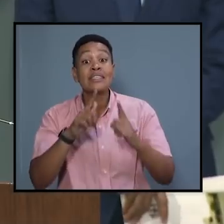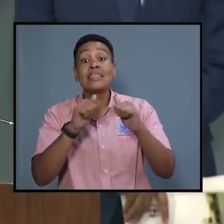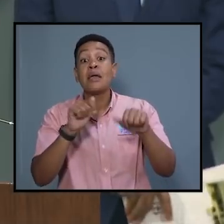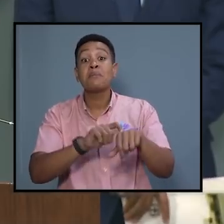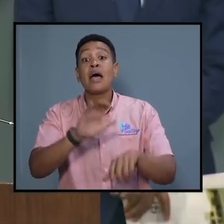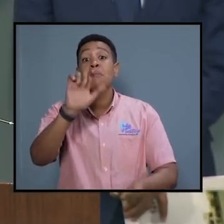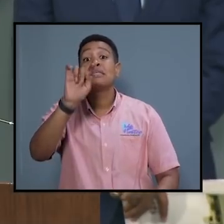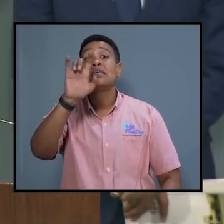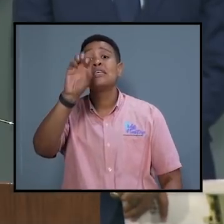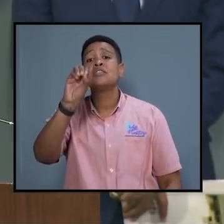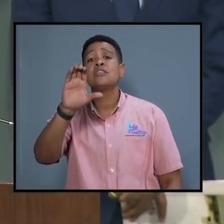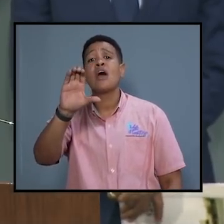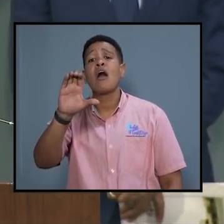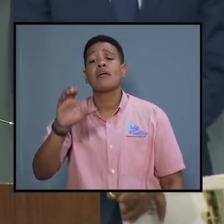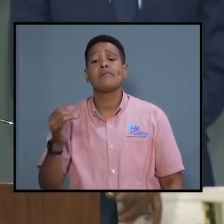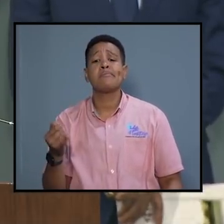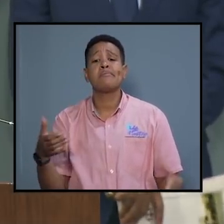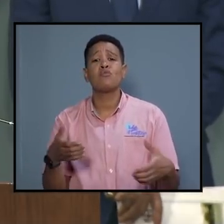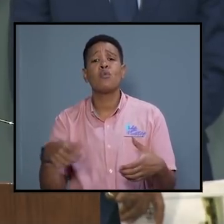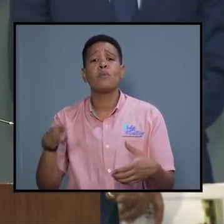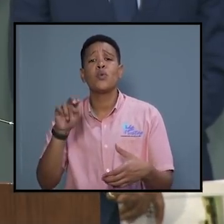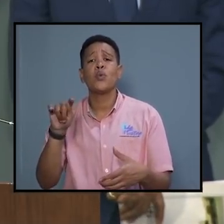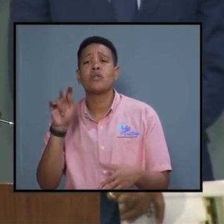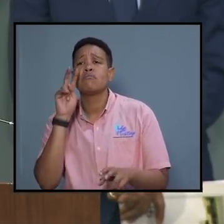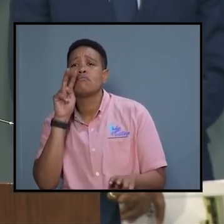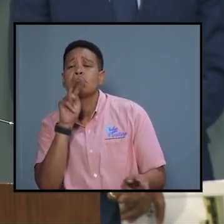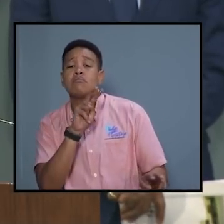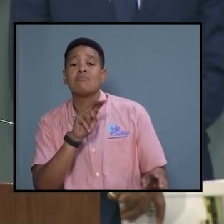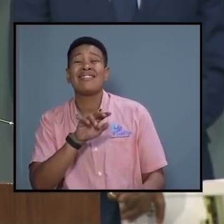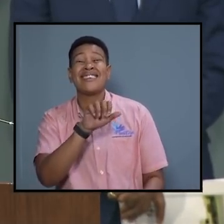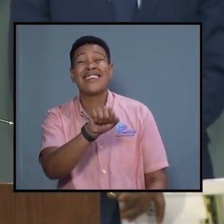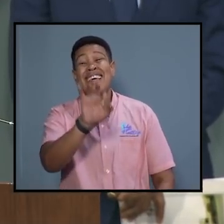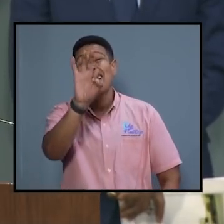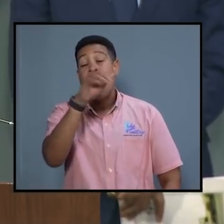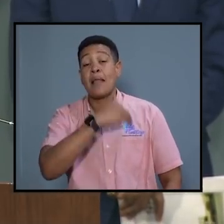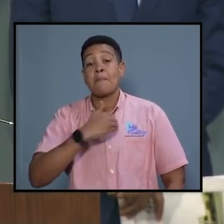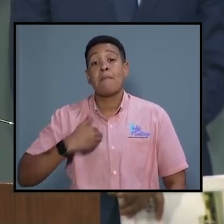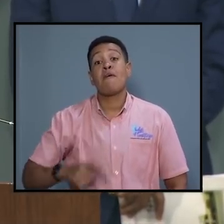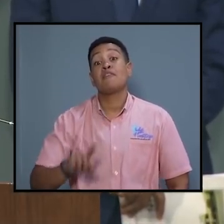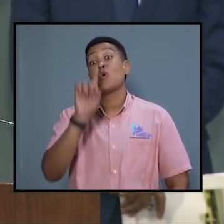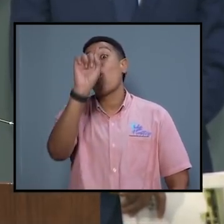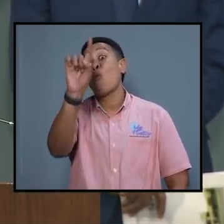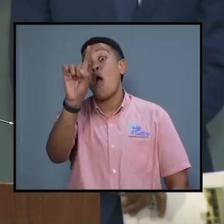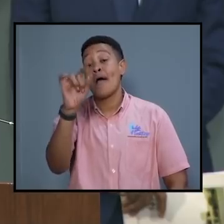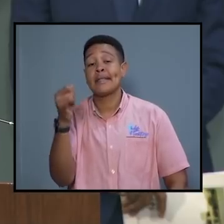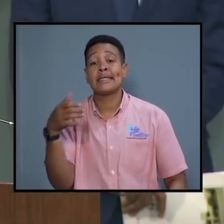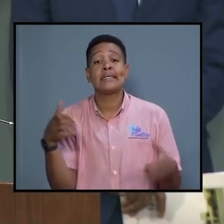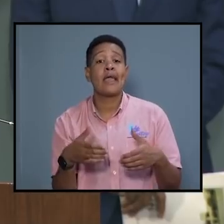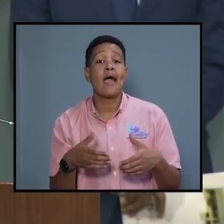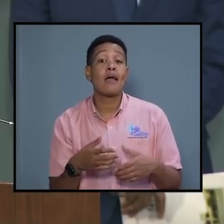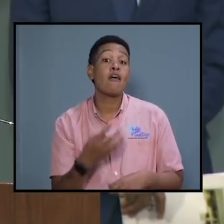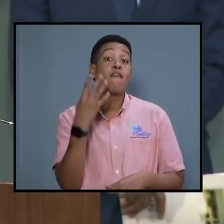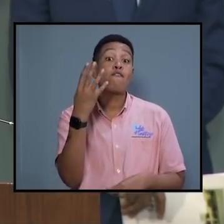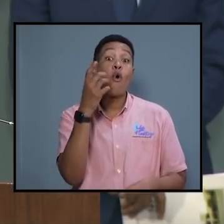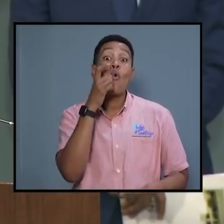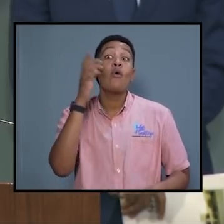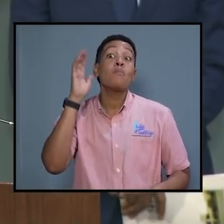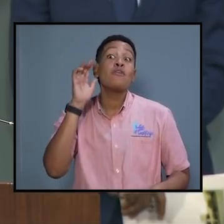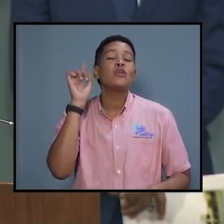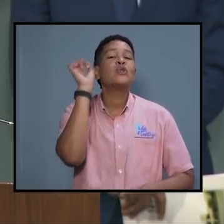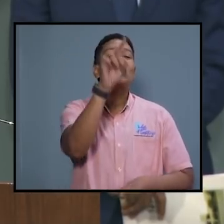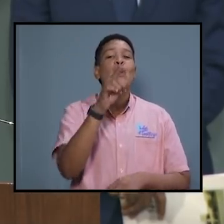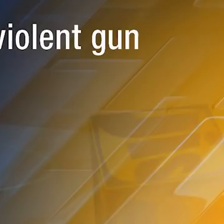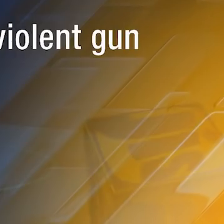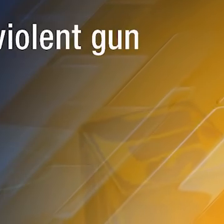CTOC has arrested 9 members of one gang, 4 of whom were previously before the court on